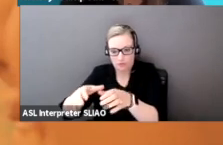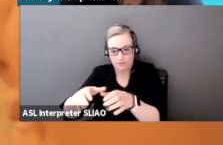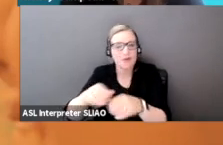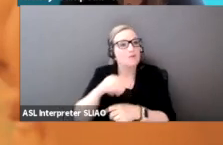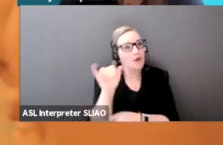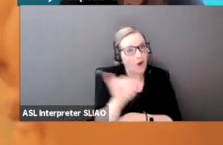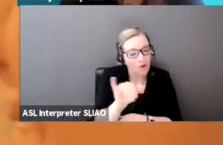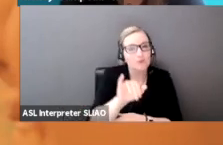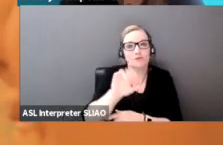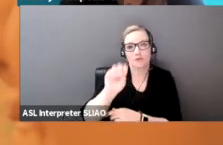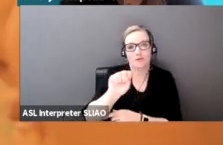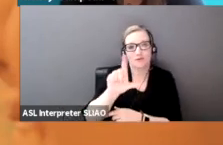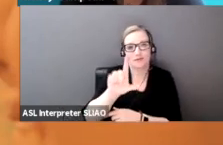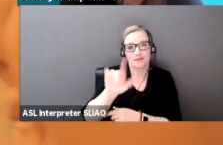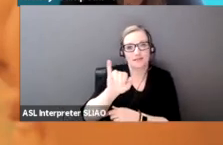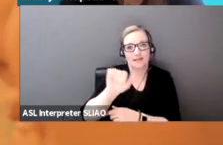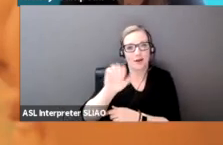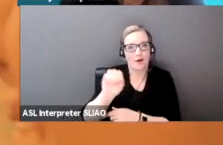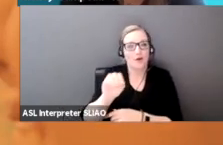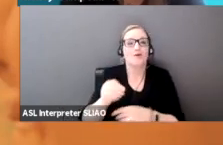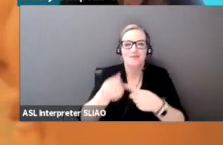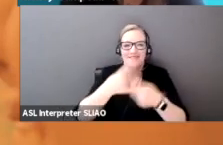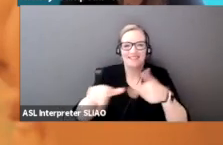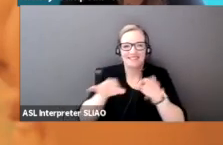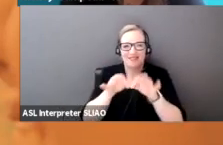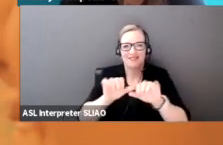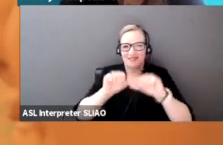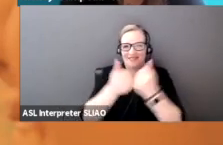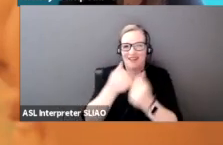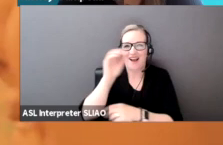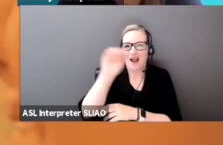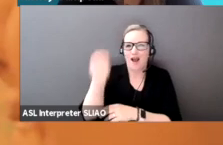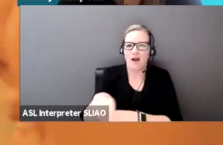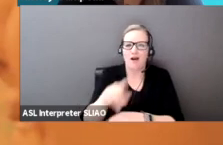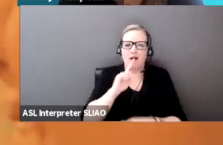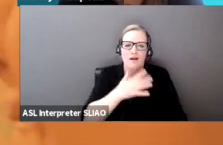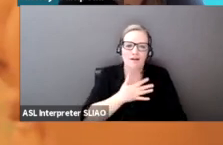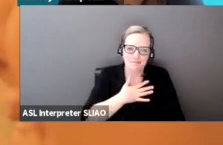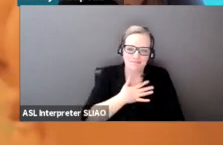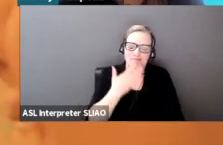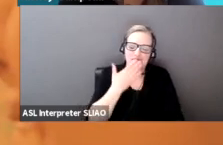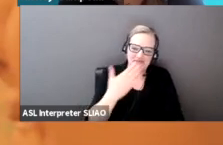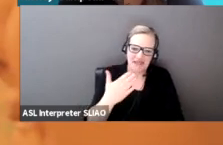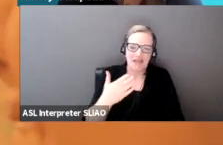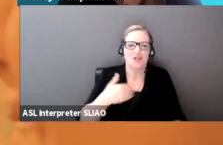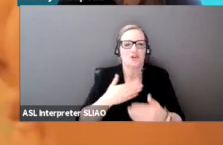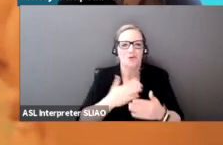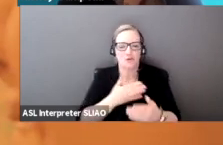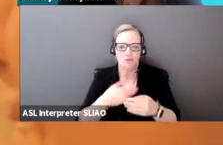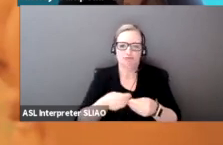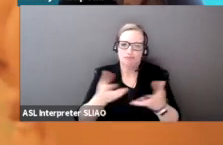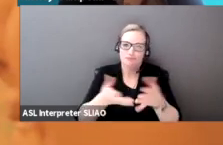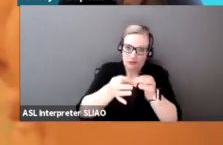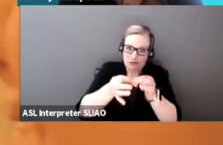Interpreting Associates of Ottawa, we sincerely thank you for providing the ASL translation at